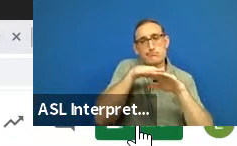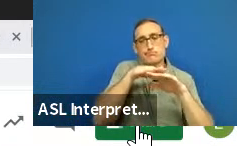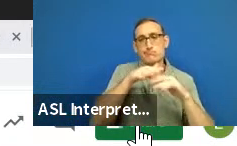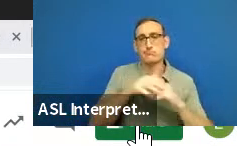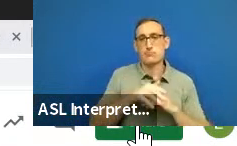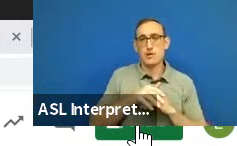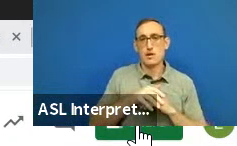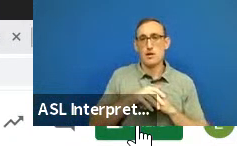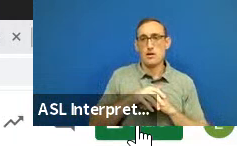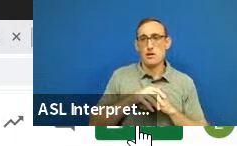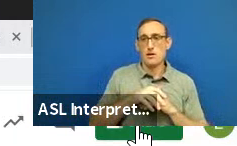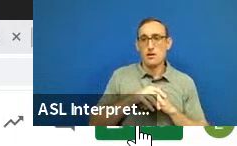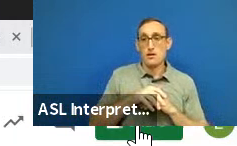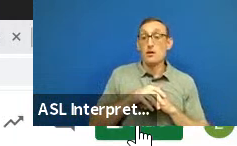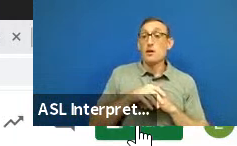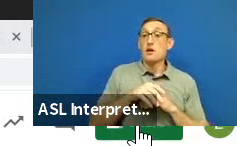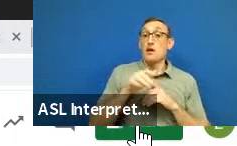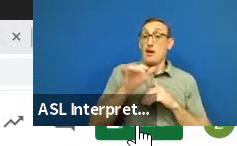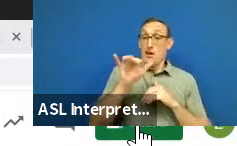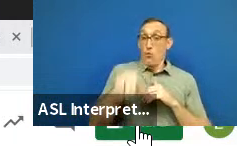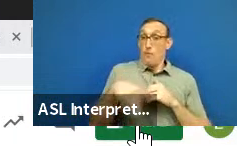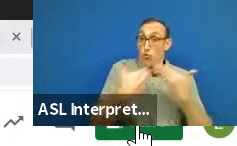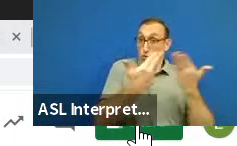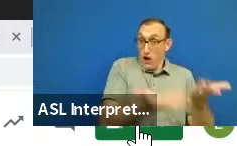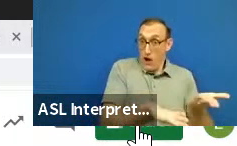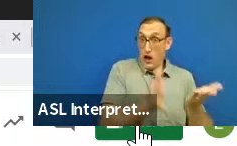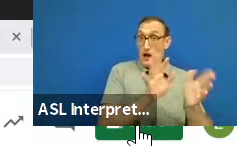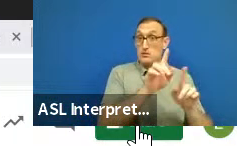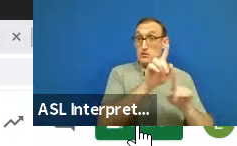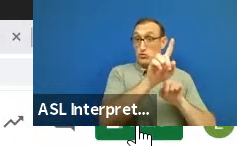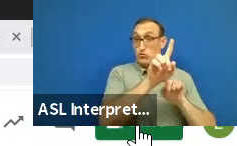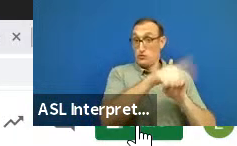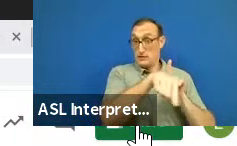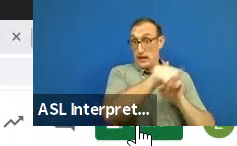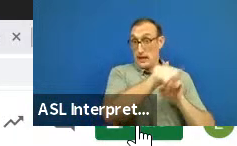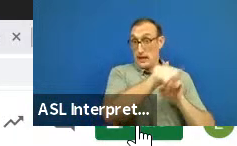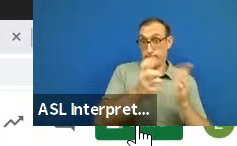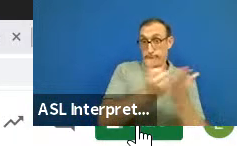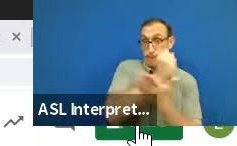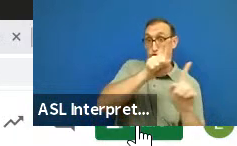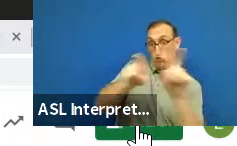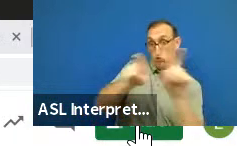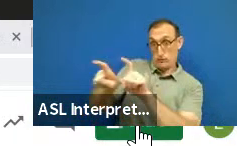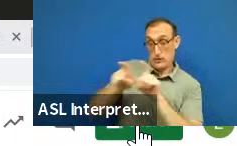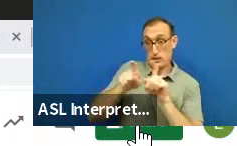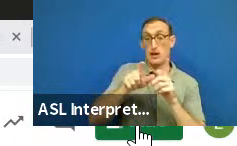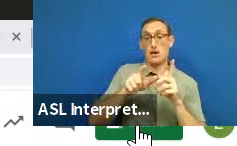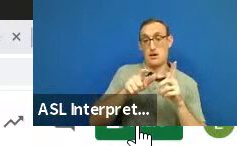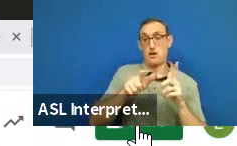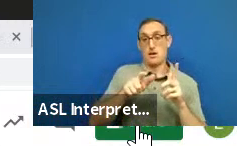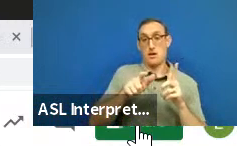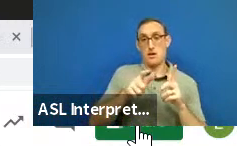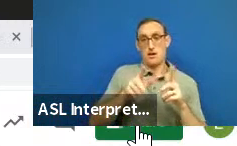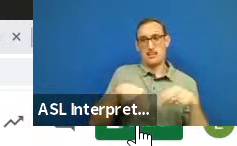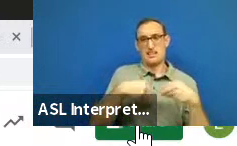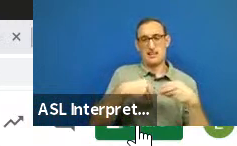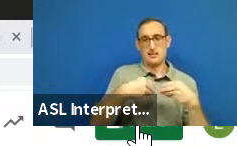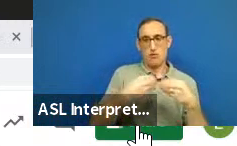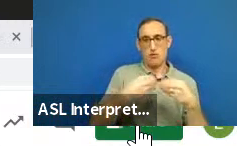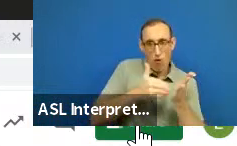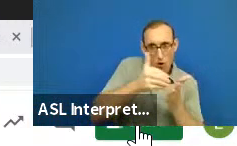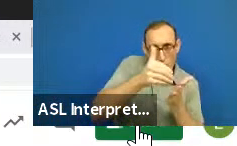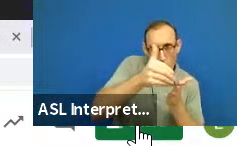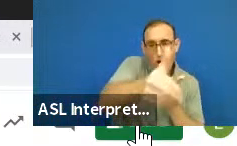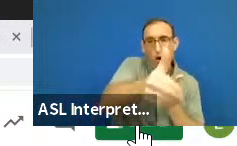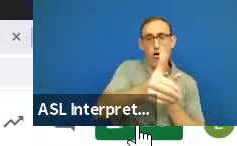to us either on a quarterly basis or on a semi-annual basis, to always have a gauge out there or